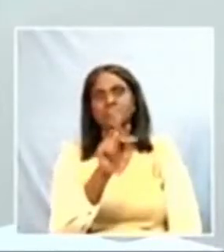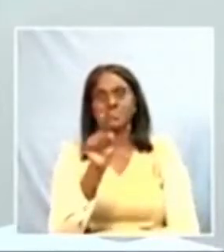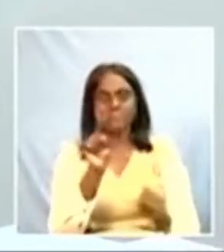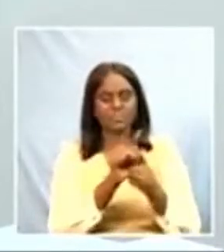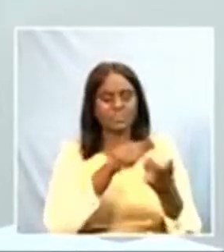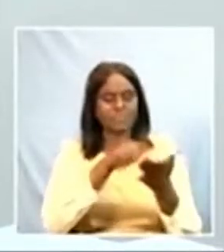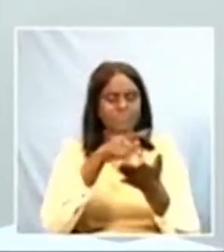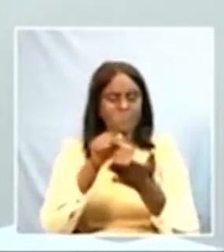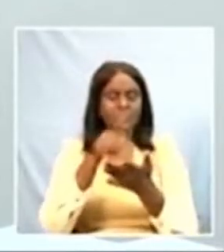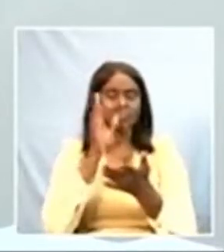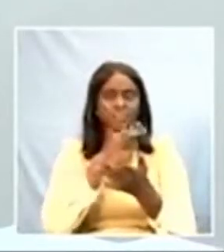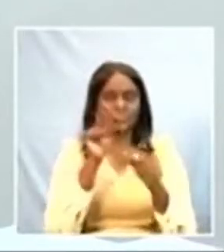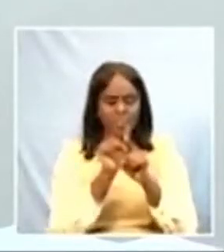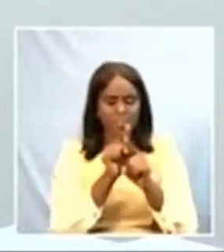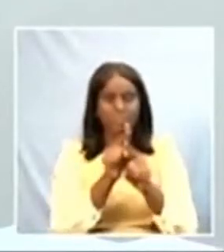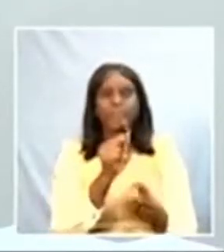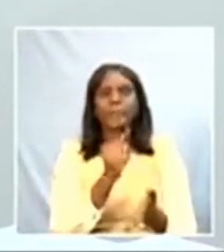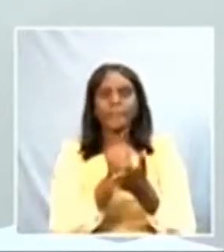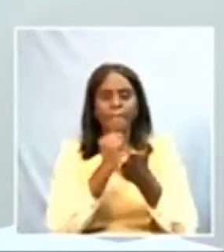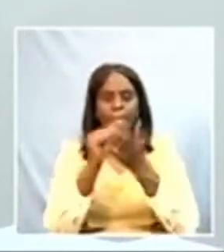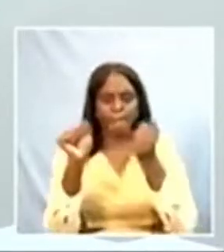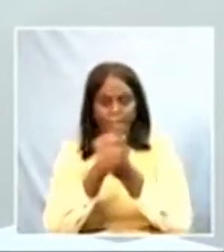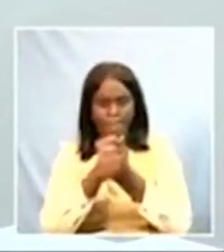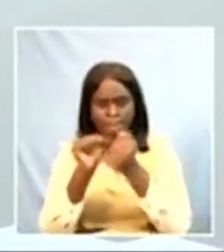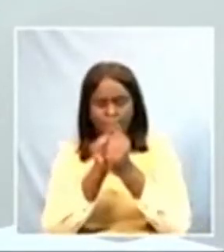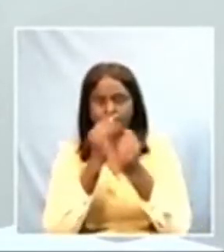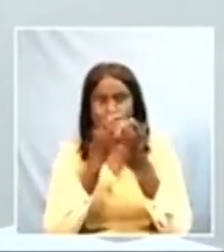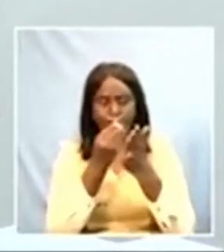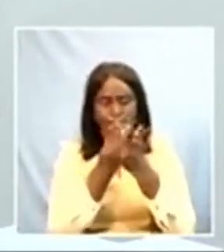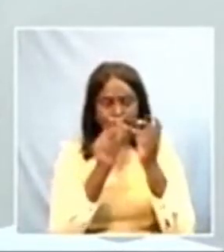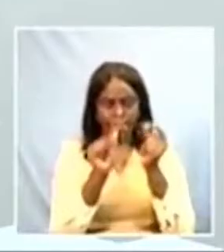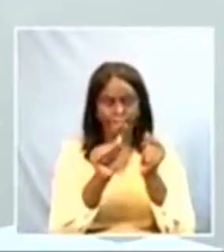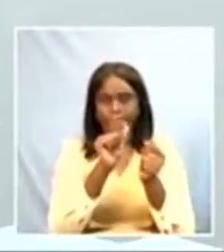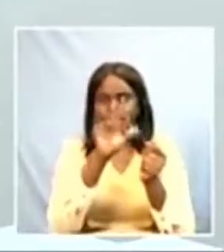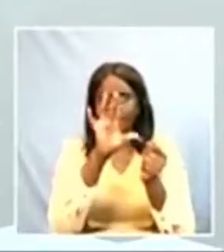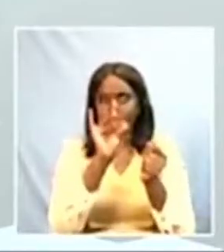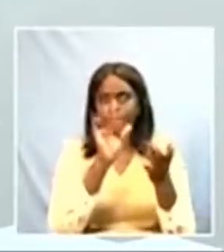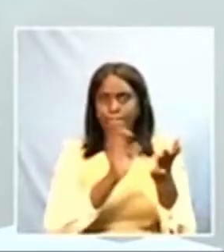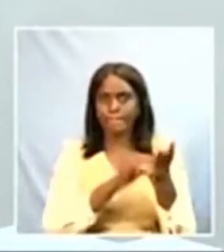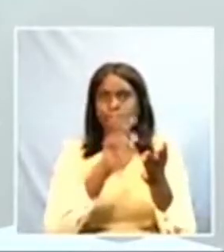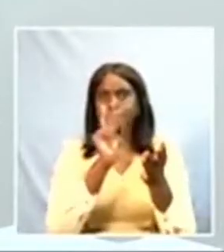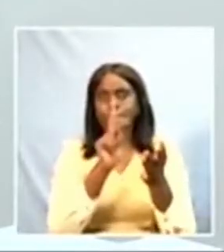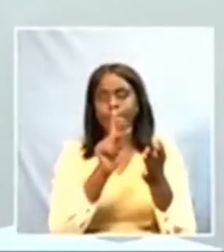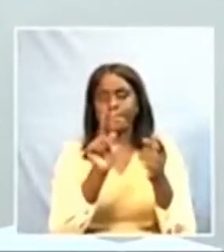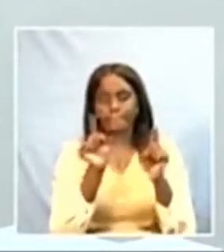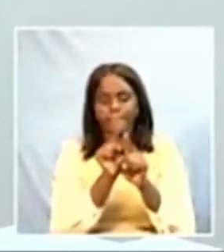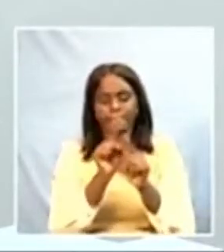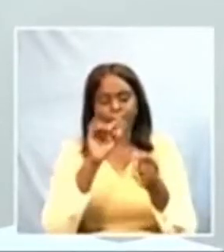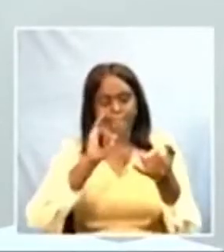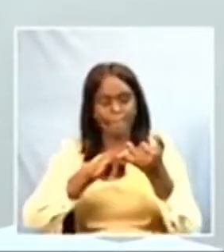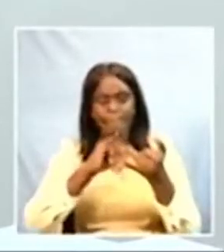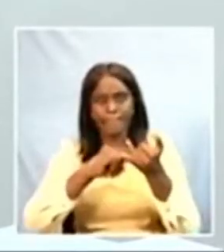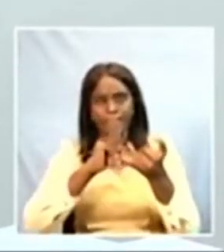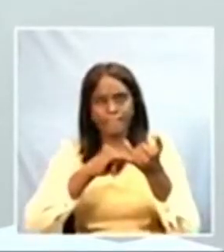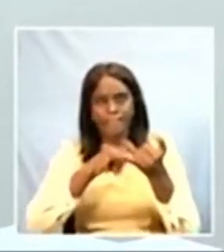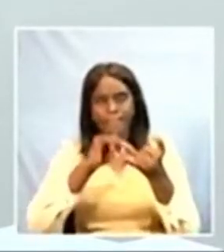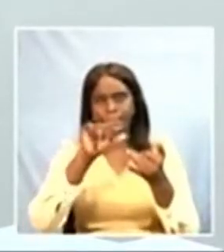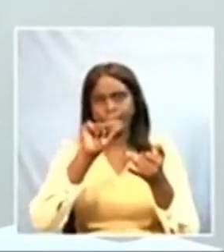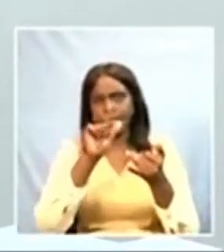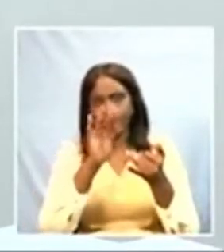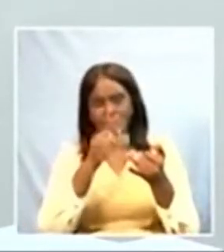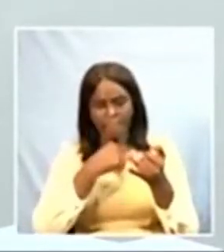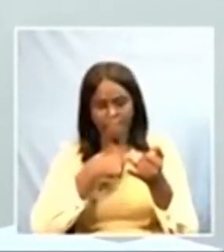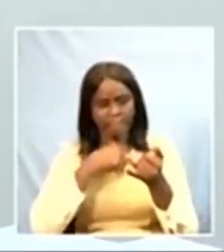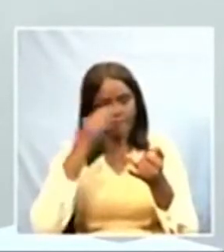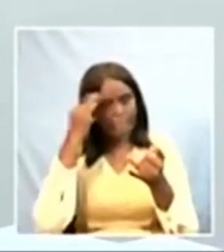advance payment and liquidated damages in amounts of 18,000 kwacha. As at September 2024, I